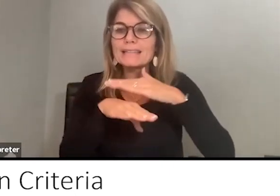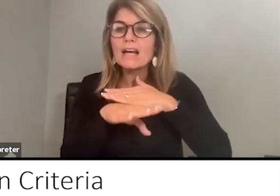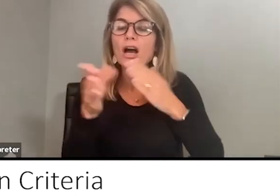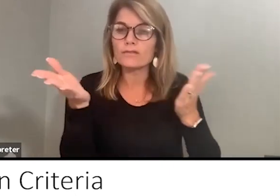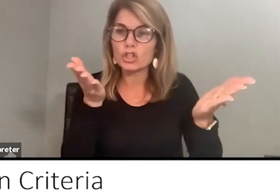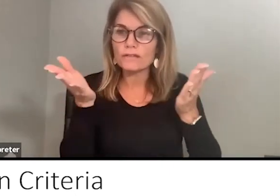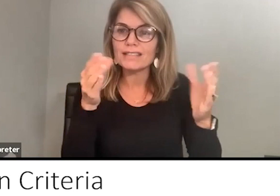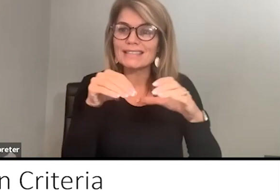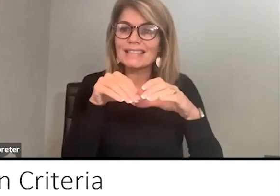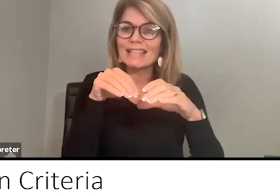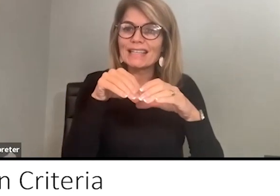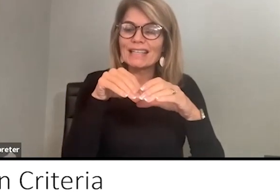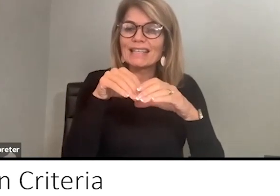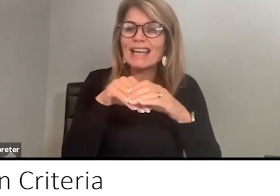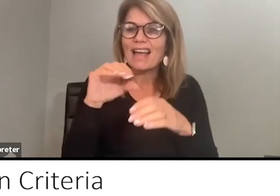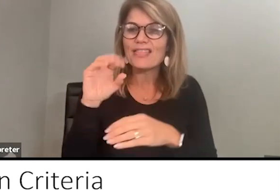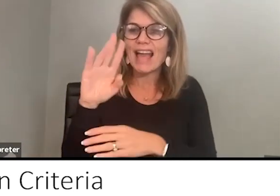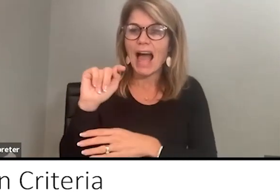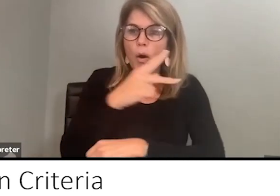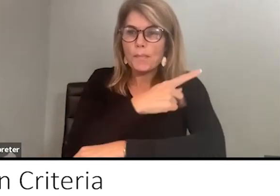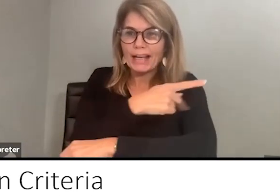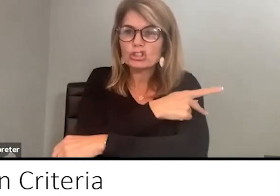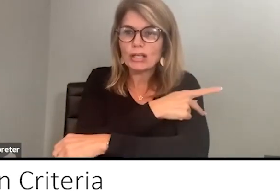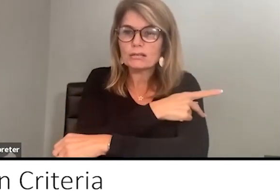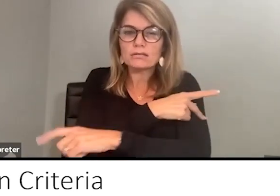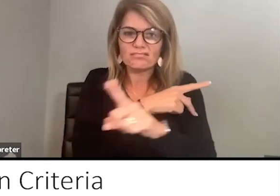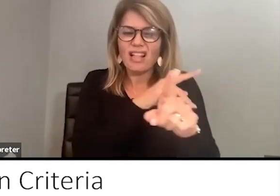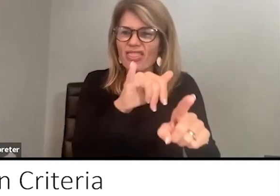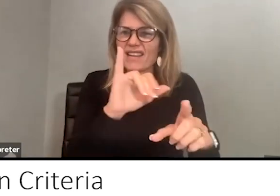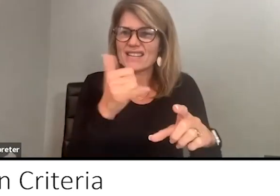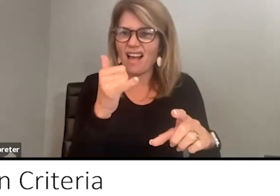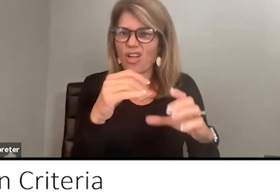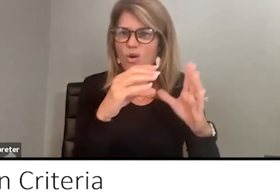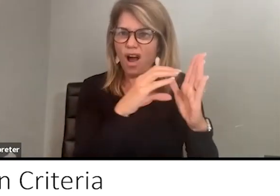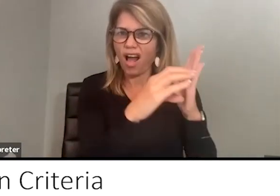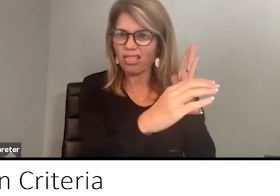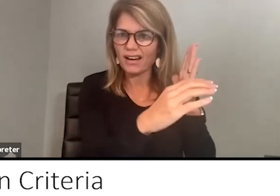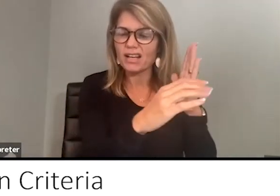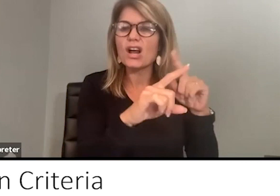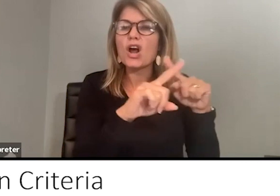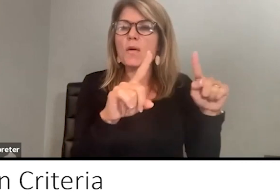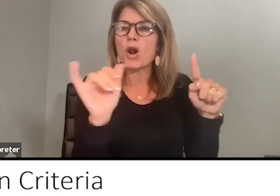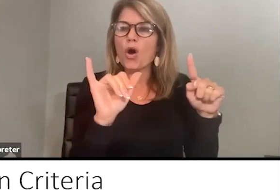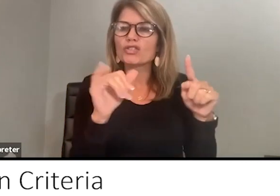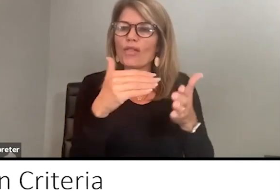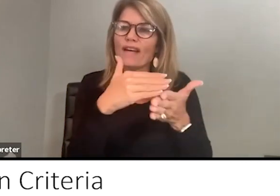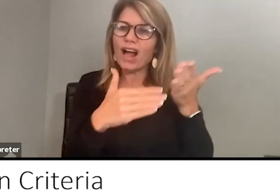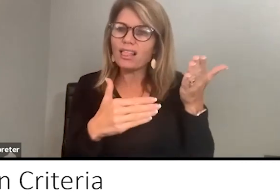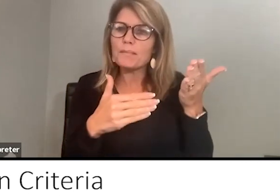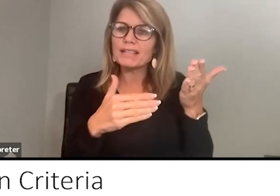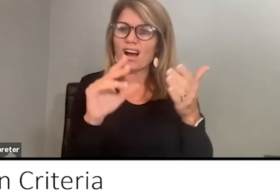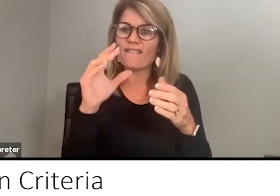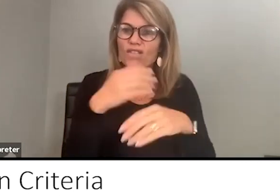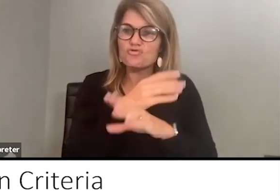in outpatient settings. That's the point 2 there that's yellow highlighted. And they also have a required element of crisis services and